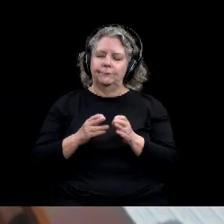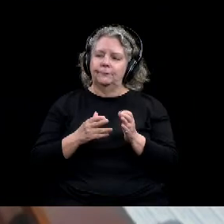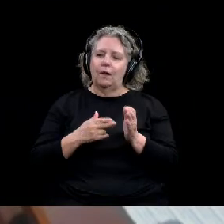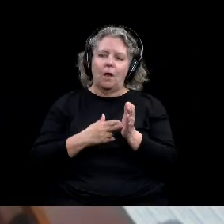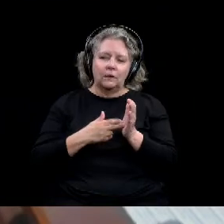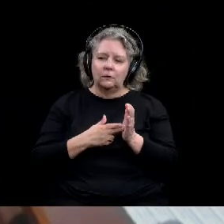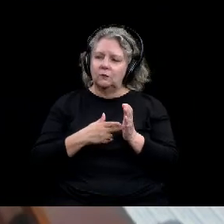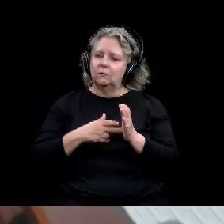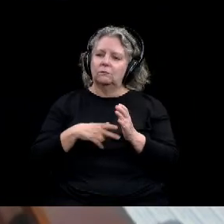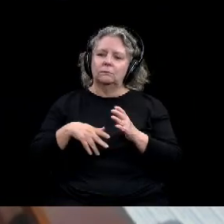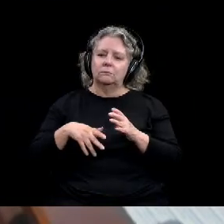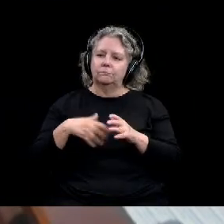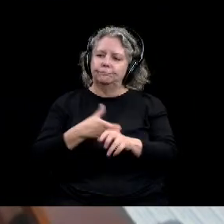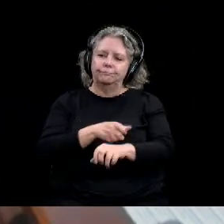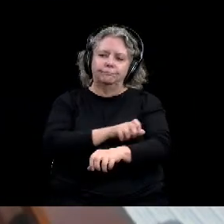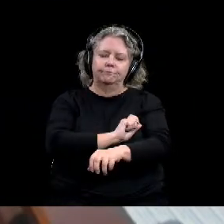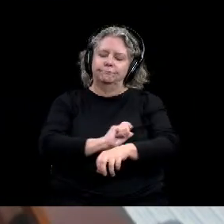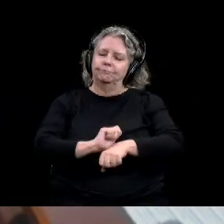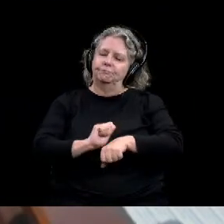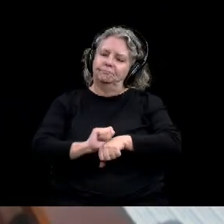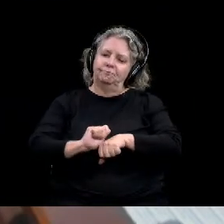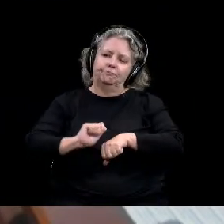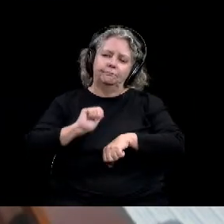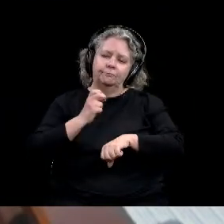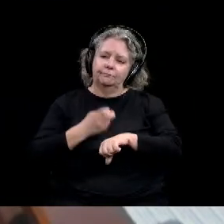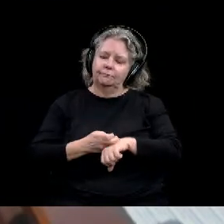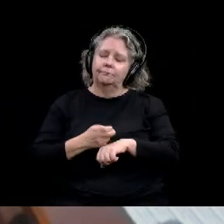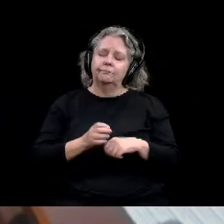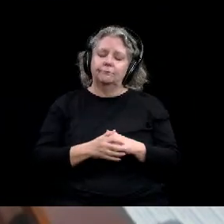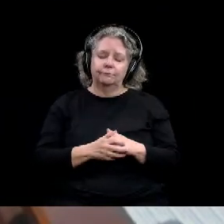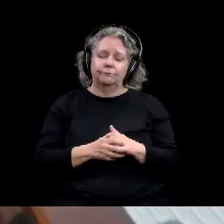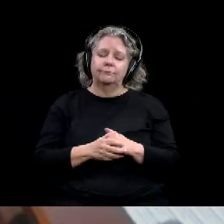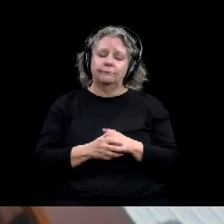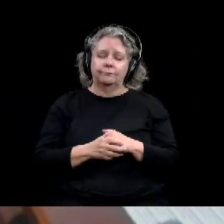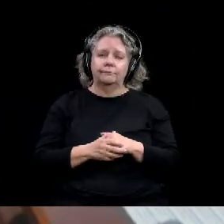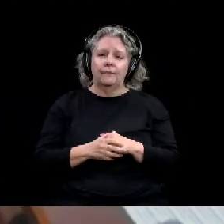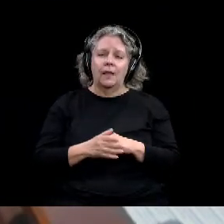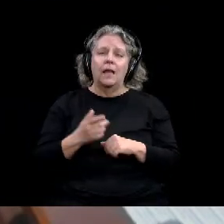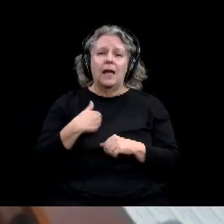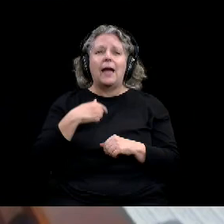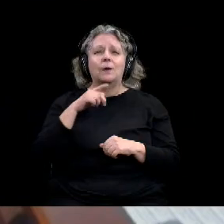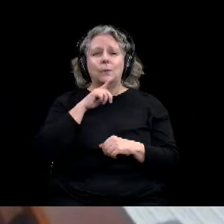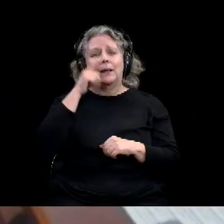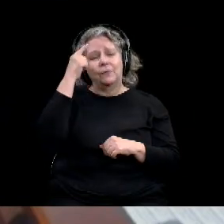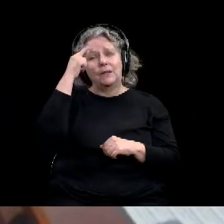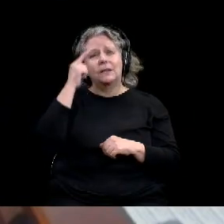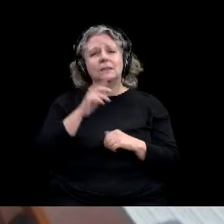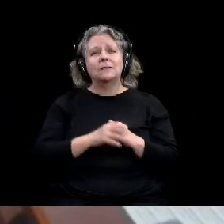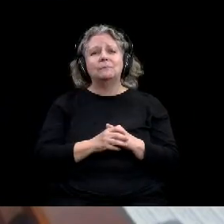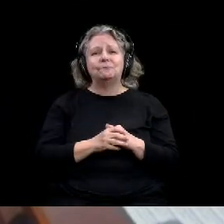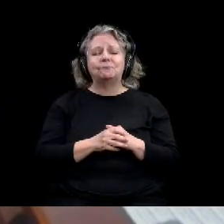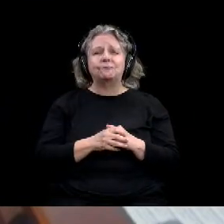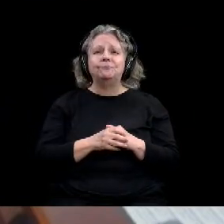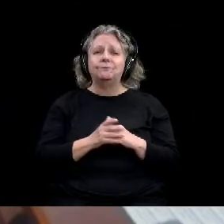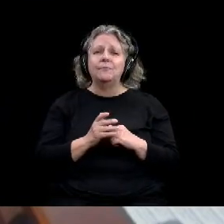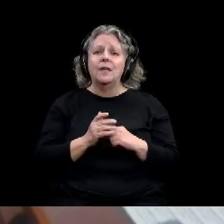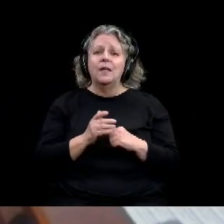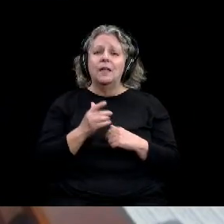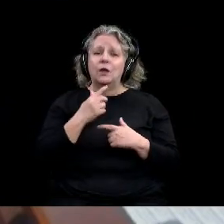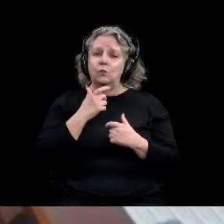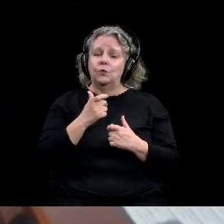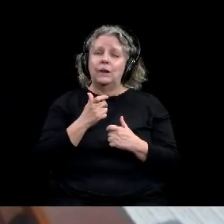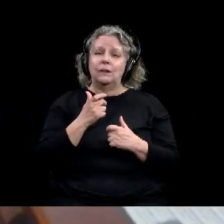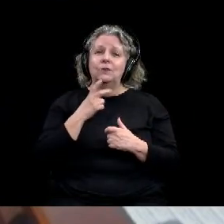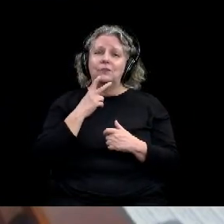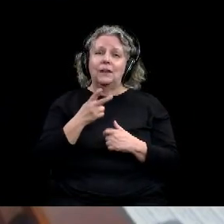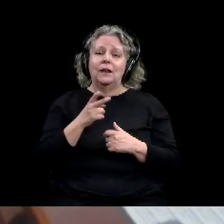I think that it's interesting to always look at Dr. Griggs' graphs. We live in this world, and